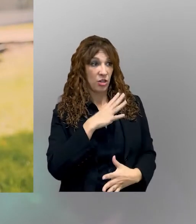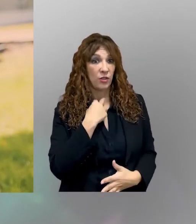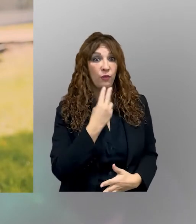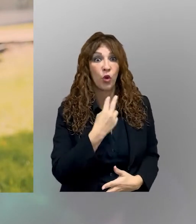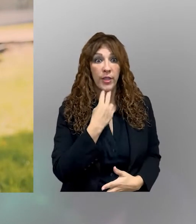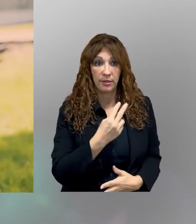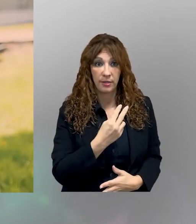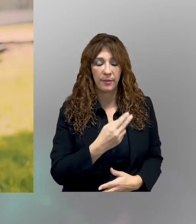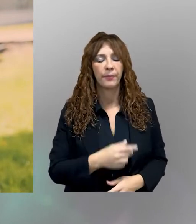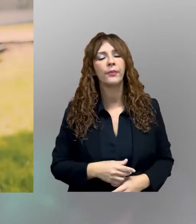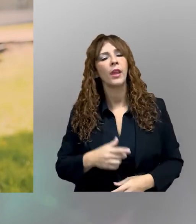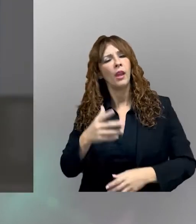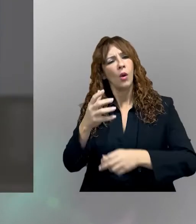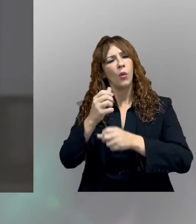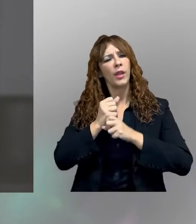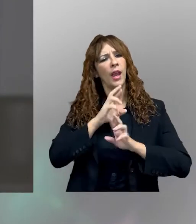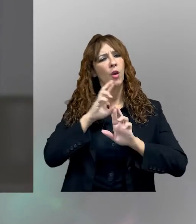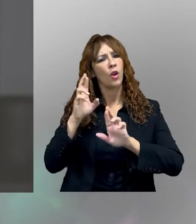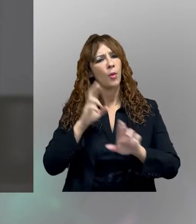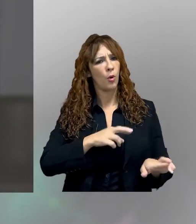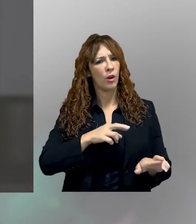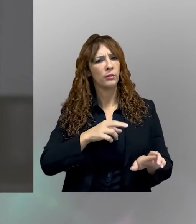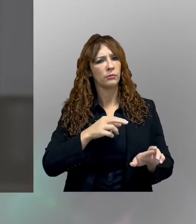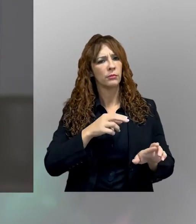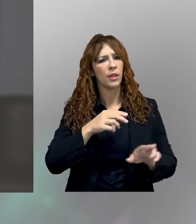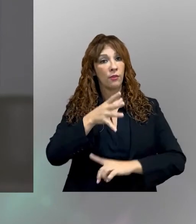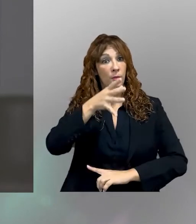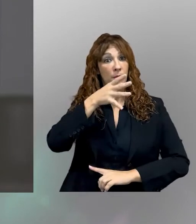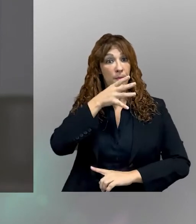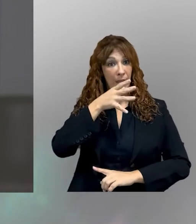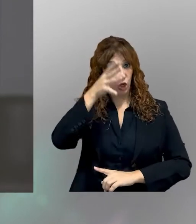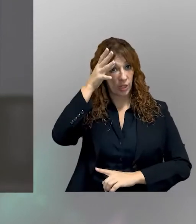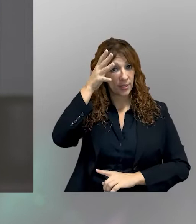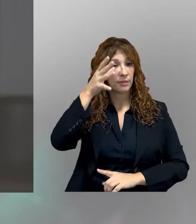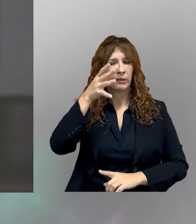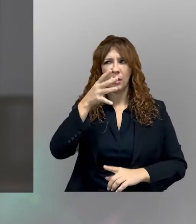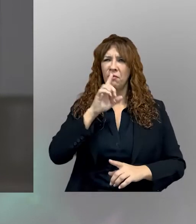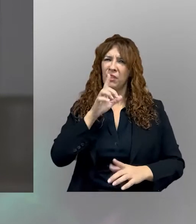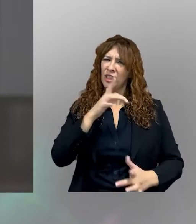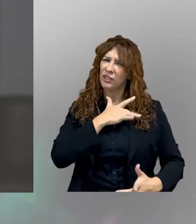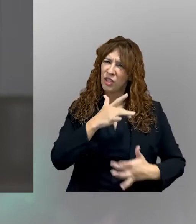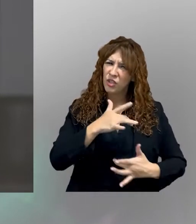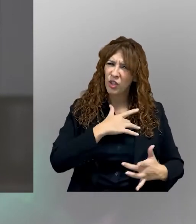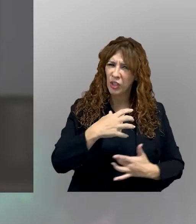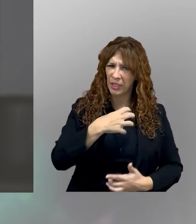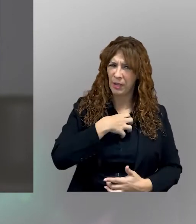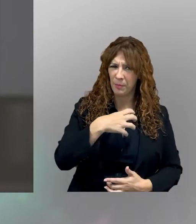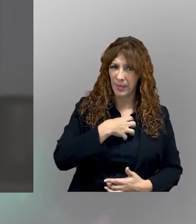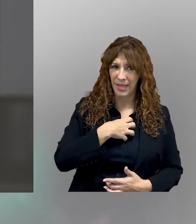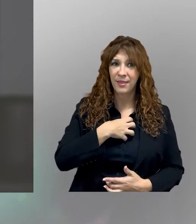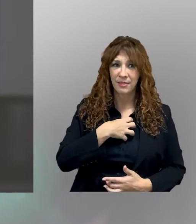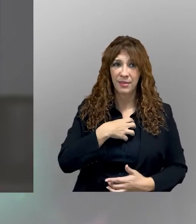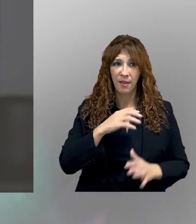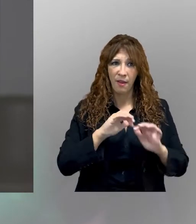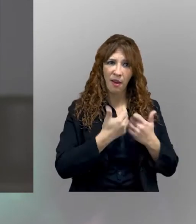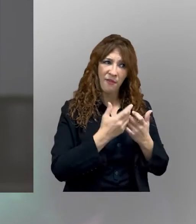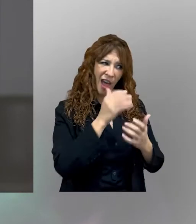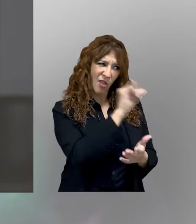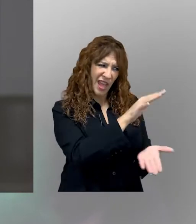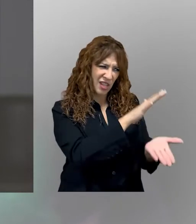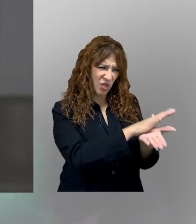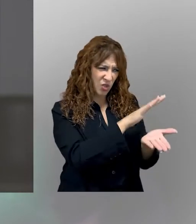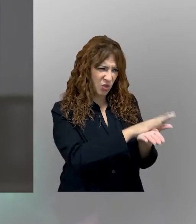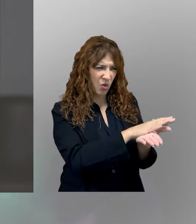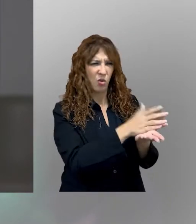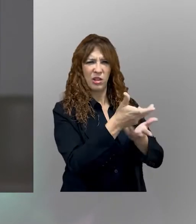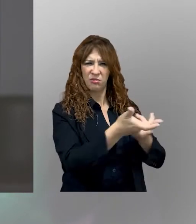just hearing a fear in his voice. We received a report from a parent with some very concerning complaints about the treatment of